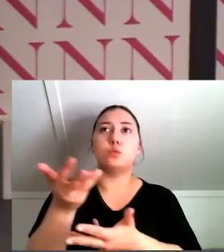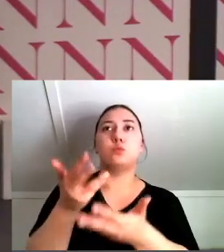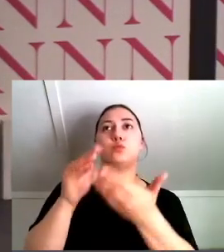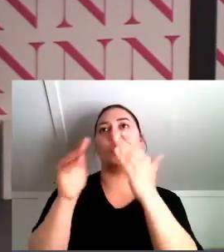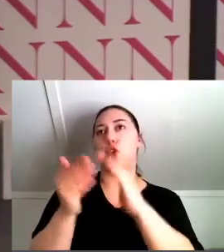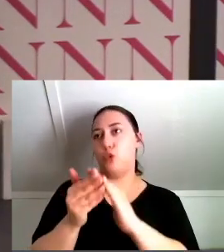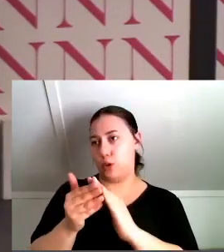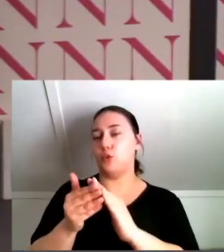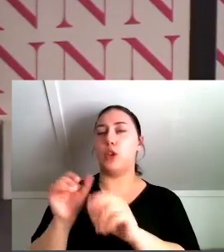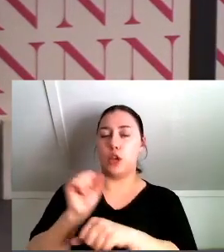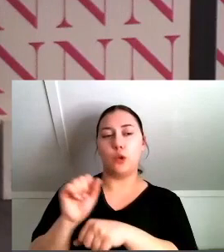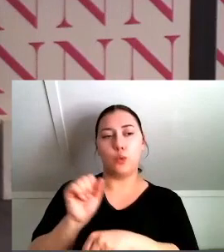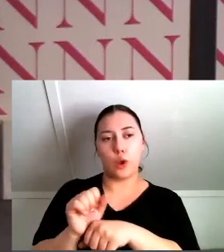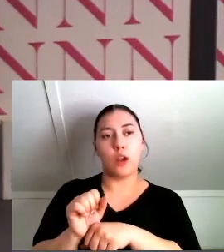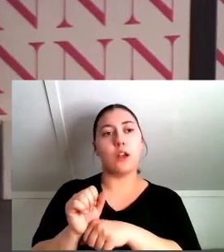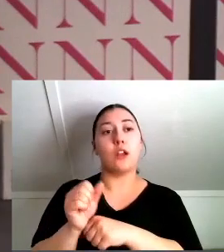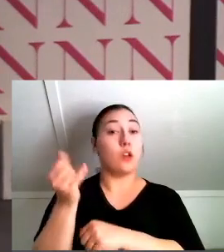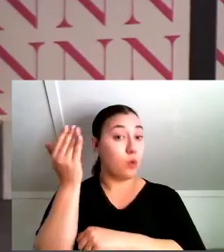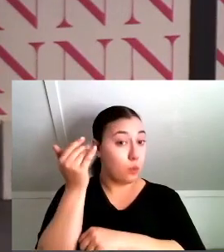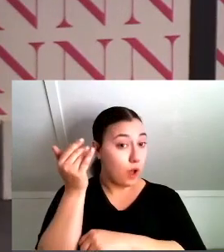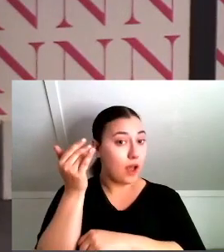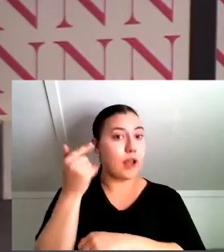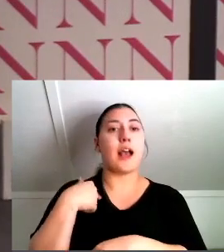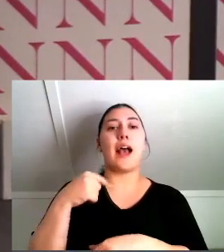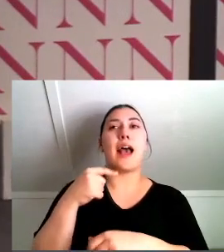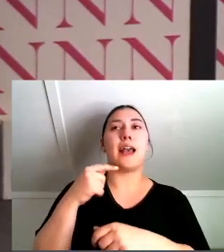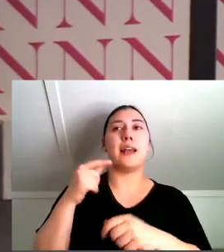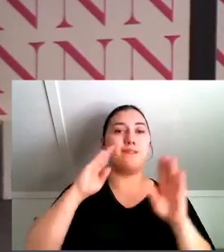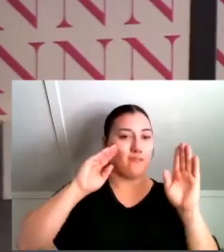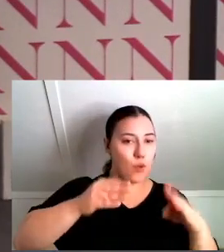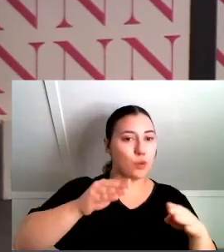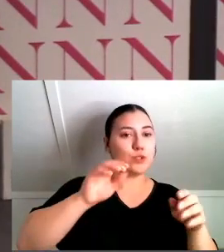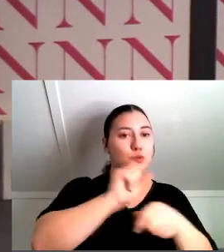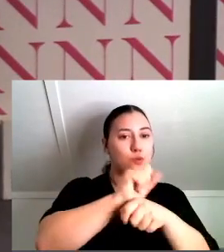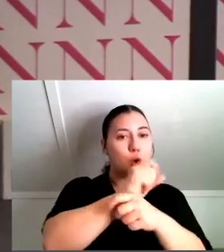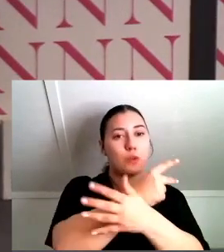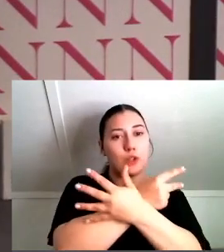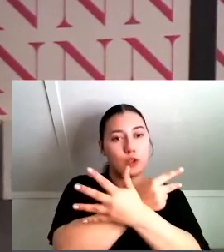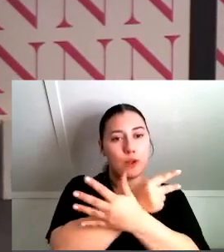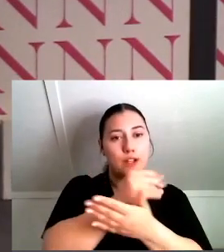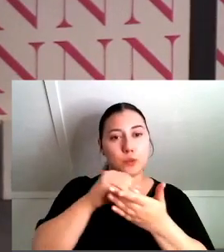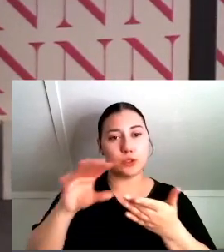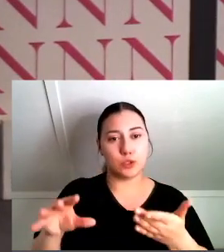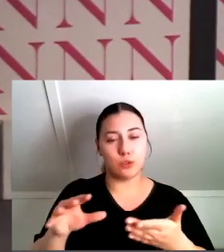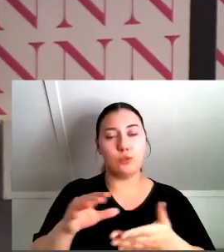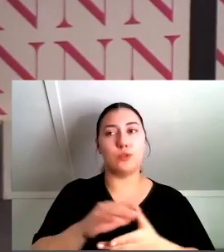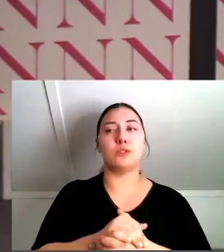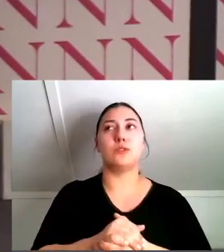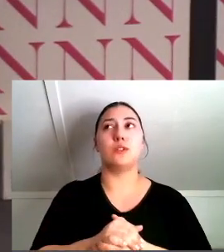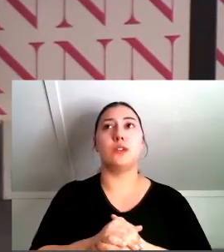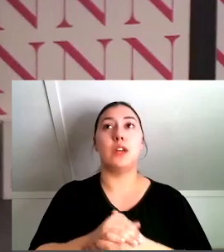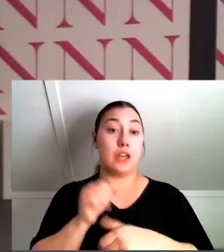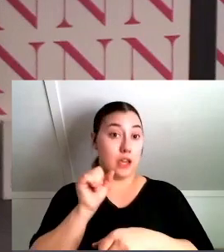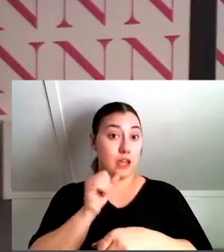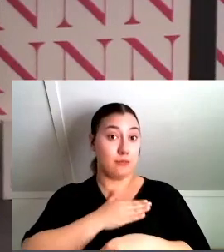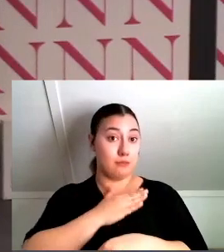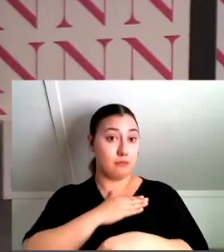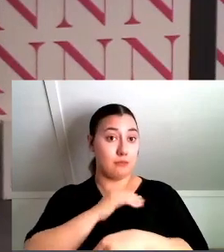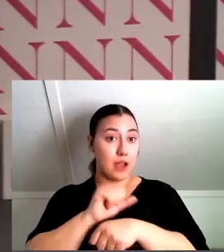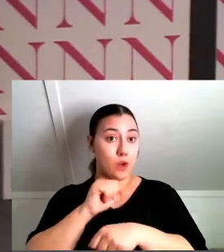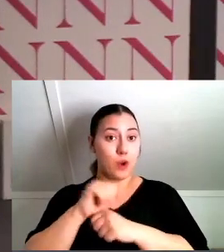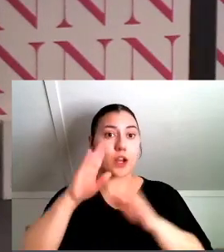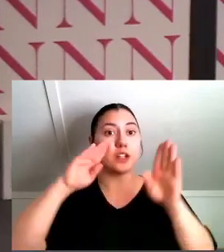in part because I'm working with a lot more graduate students. And the work that I have done, it's been around Afrofuturism, so it's been